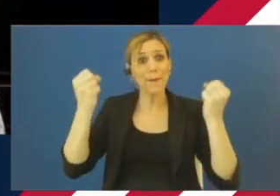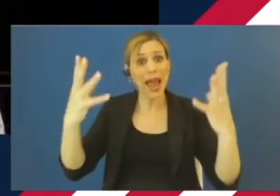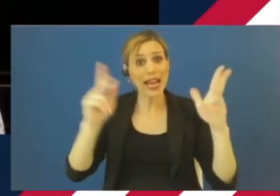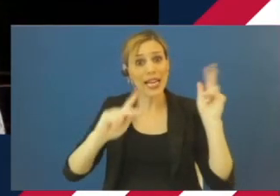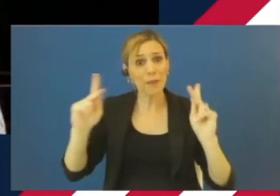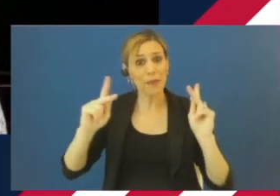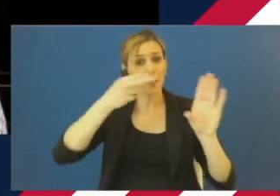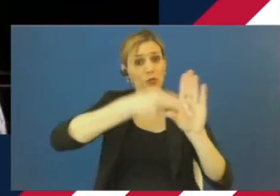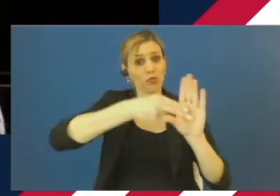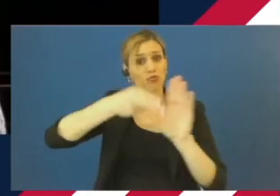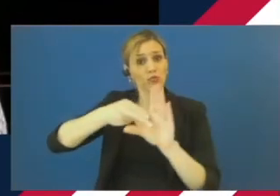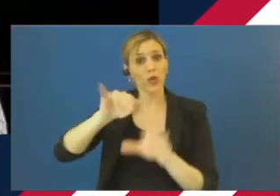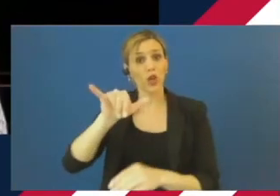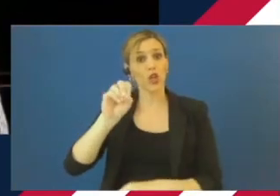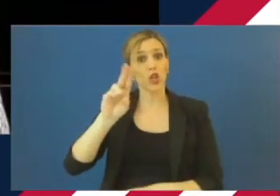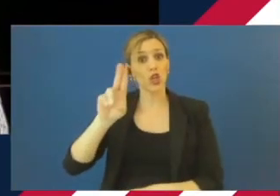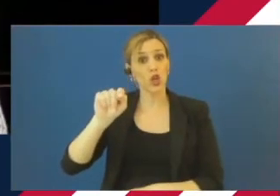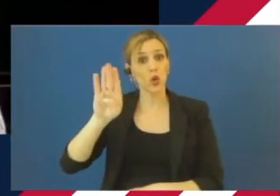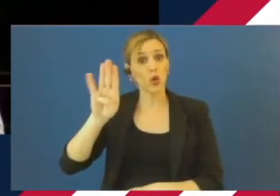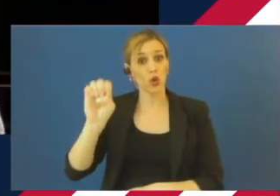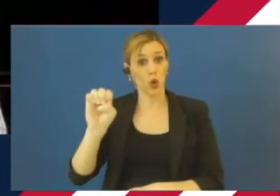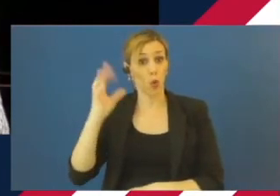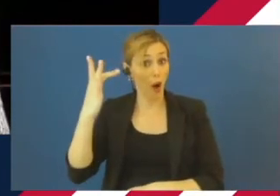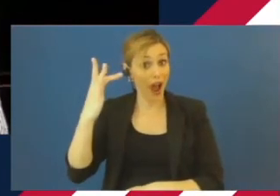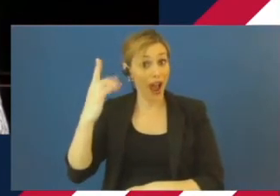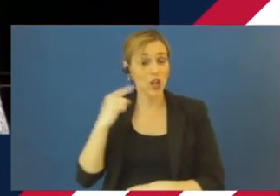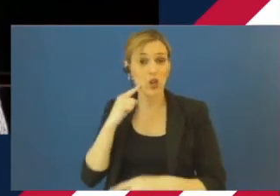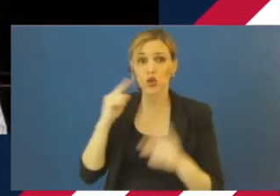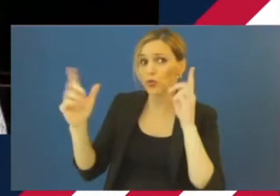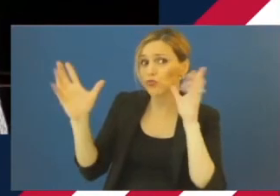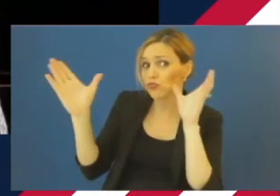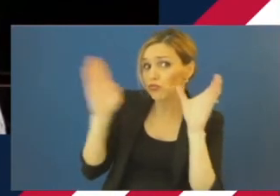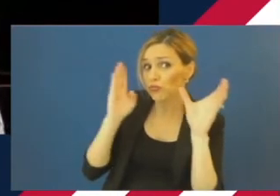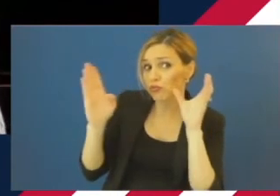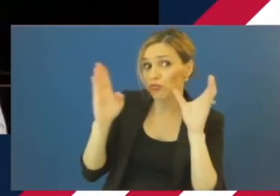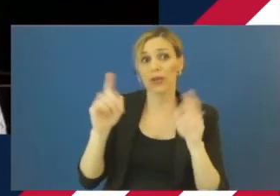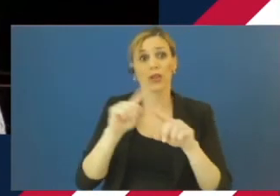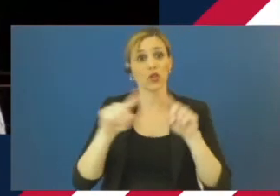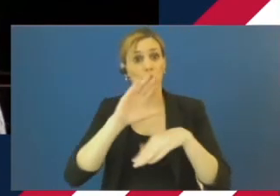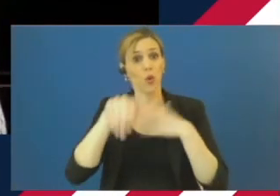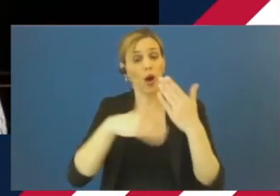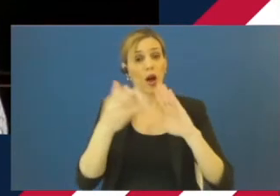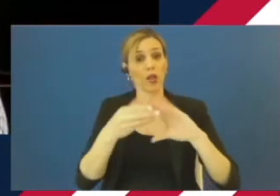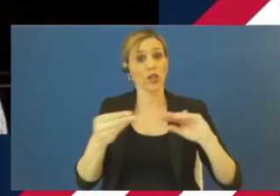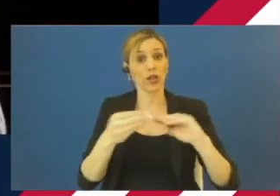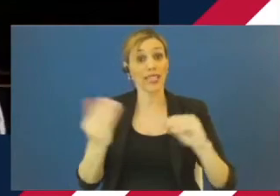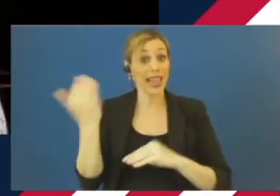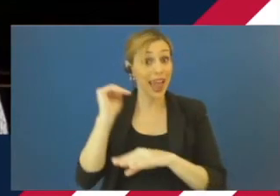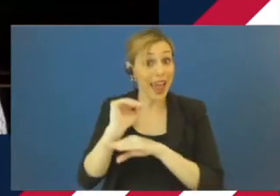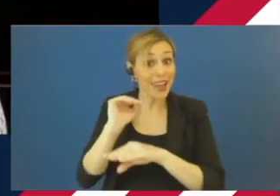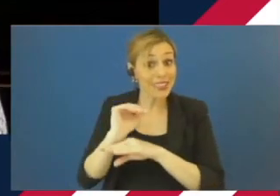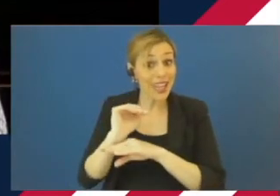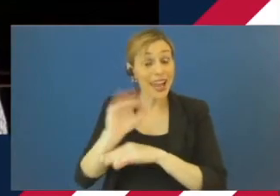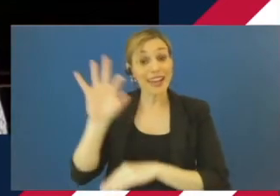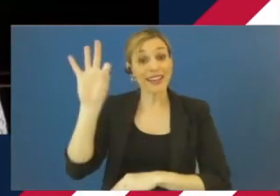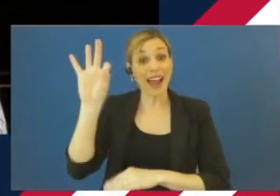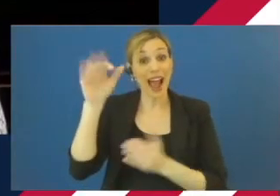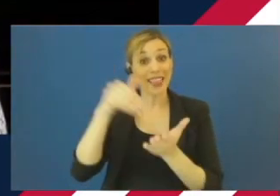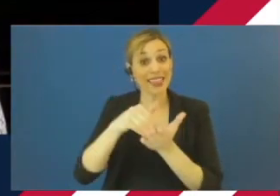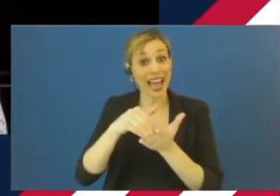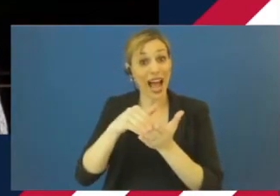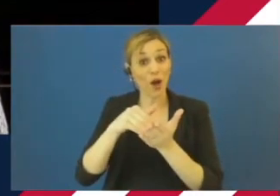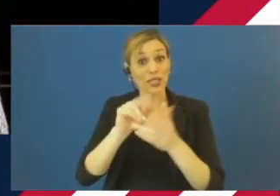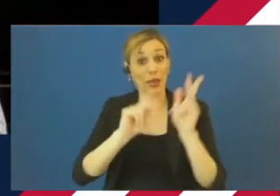these stories. Last night alone, there were over 9,000 views. Today's hearing is focused